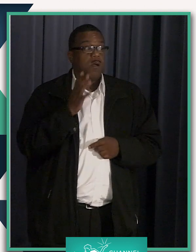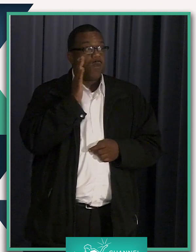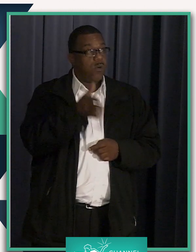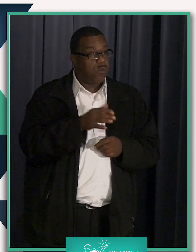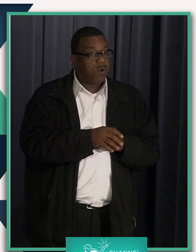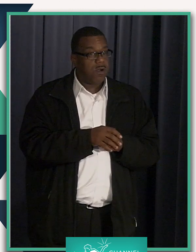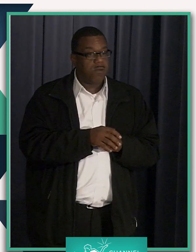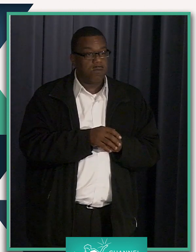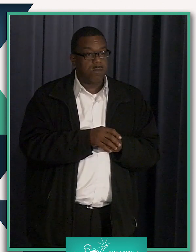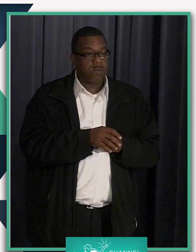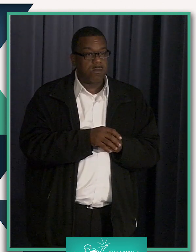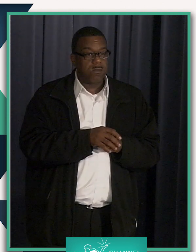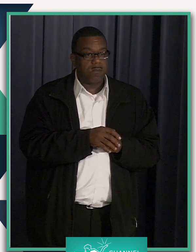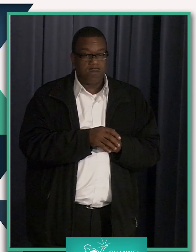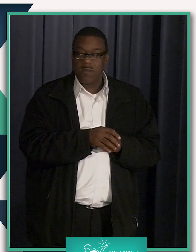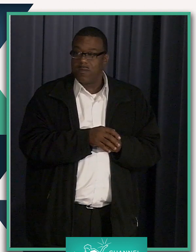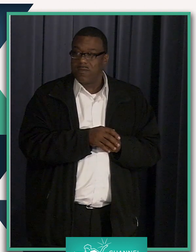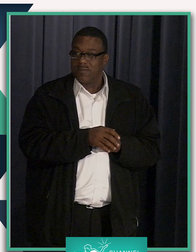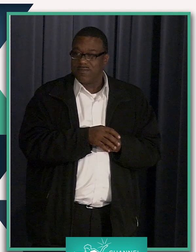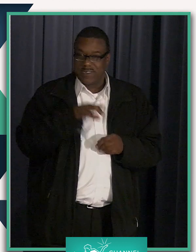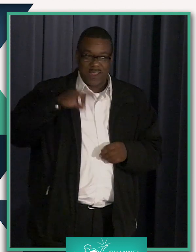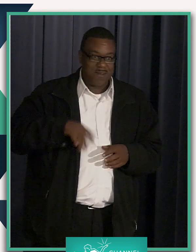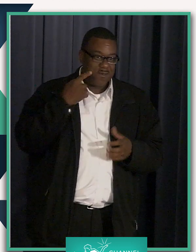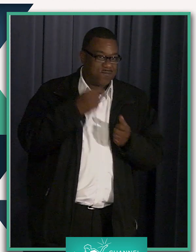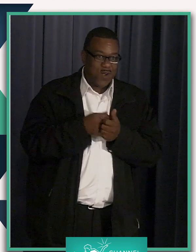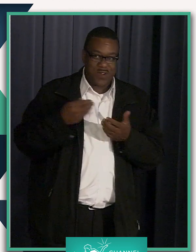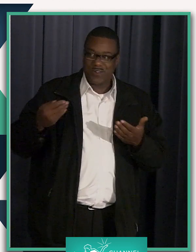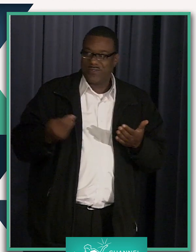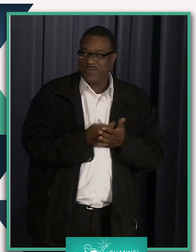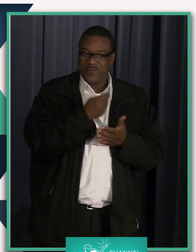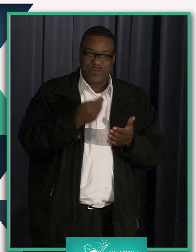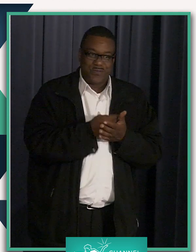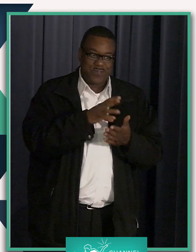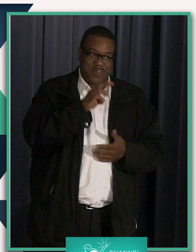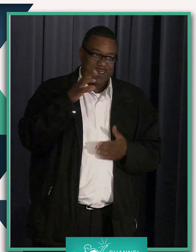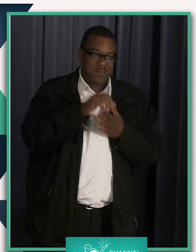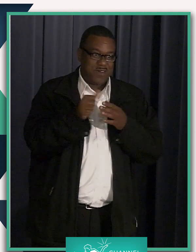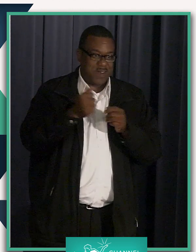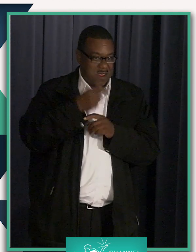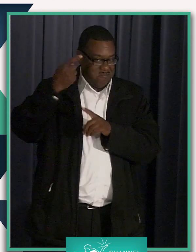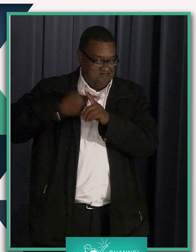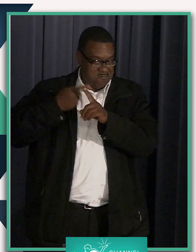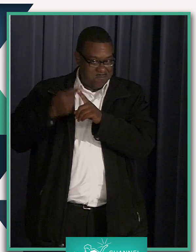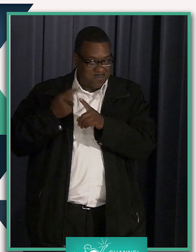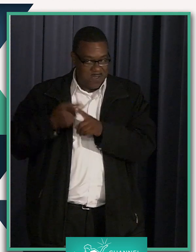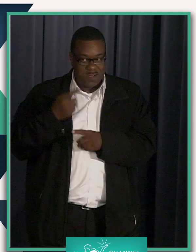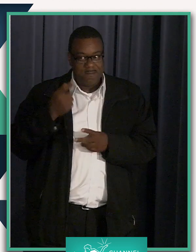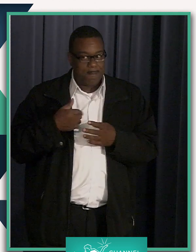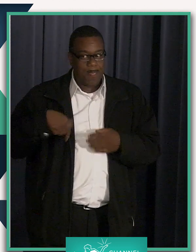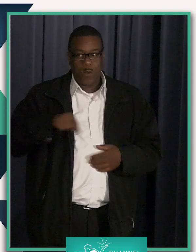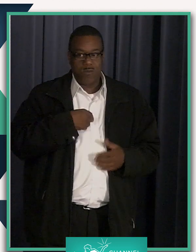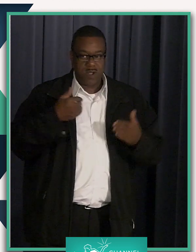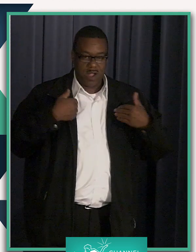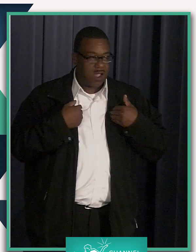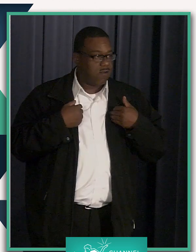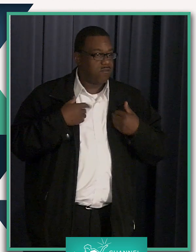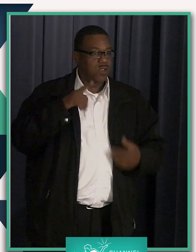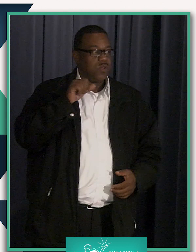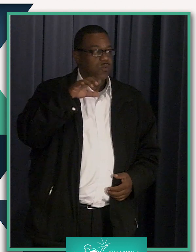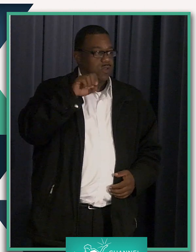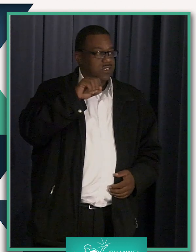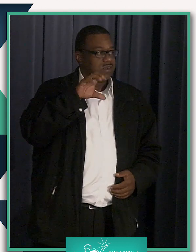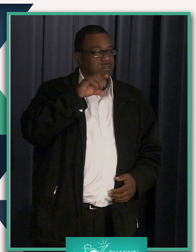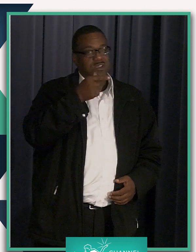of the new delivery $3,600 provision in the coming months. We have Luis